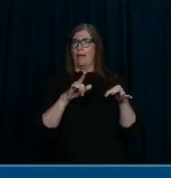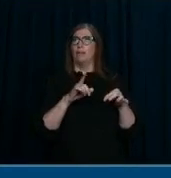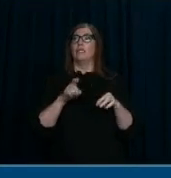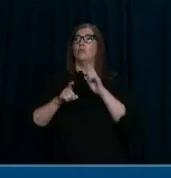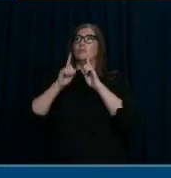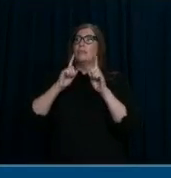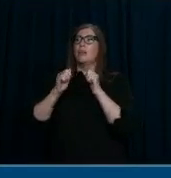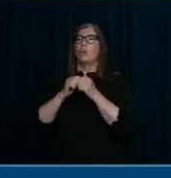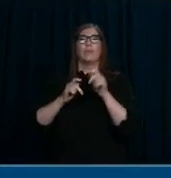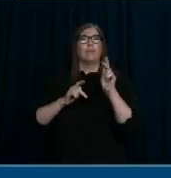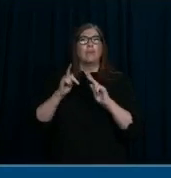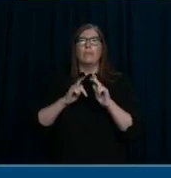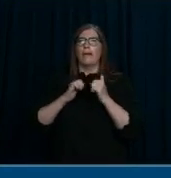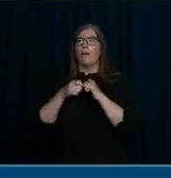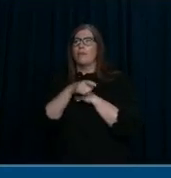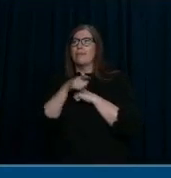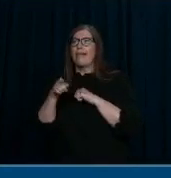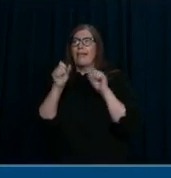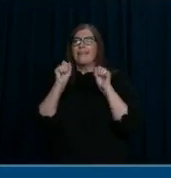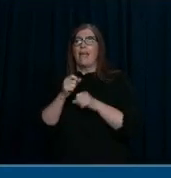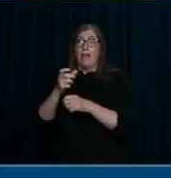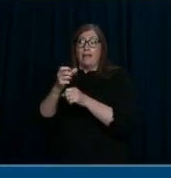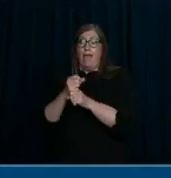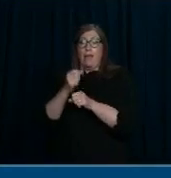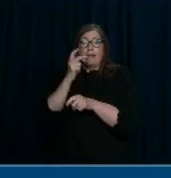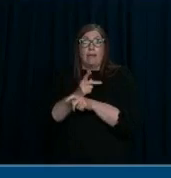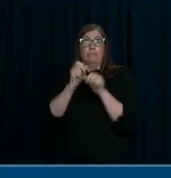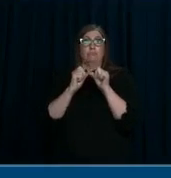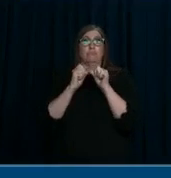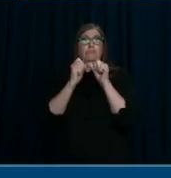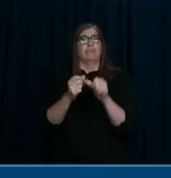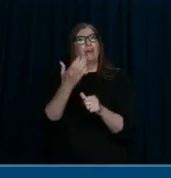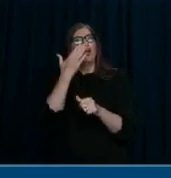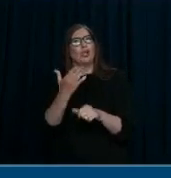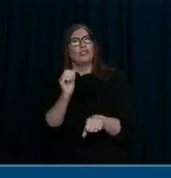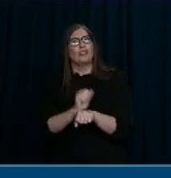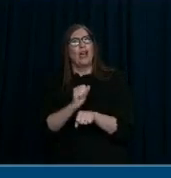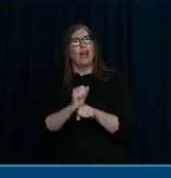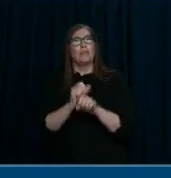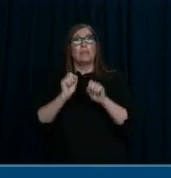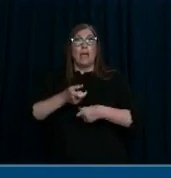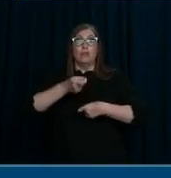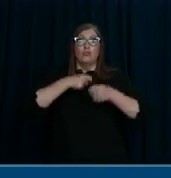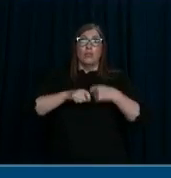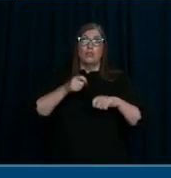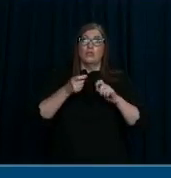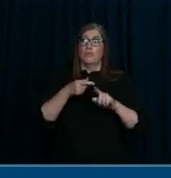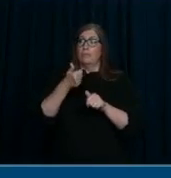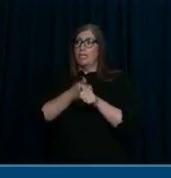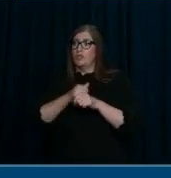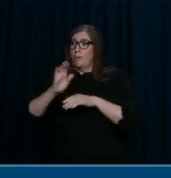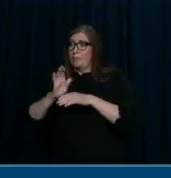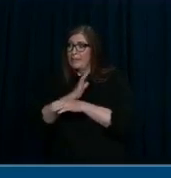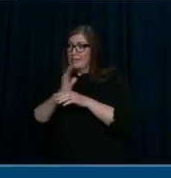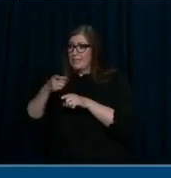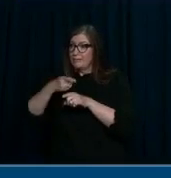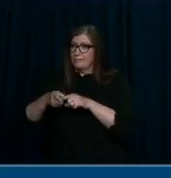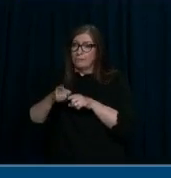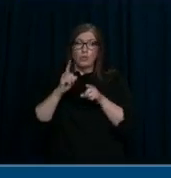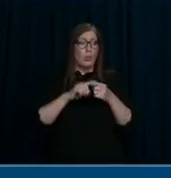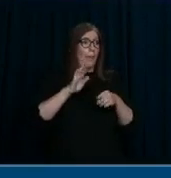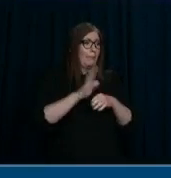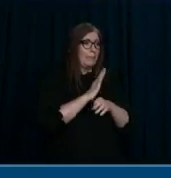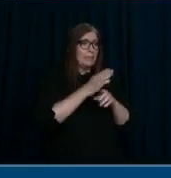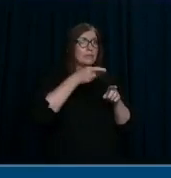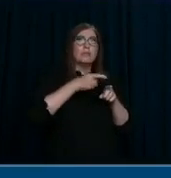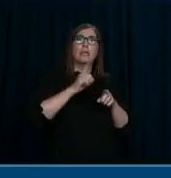people about how they can get and maintain good jobs and how they can change from industry to industry. And we need to support our union workers